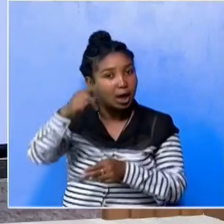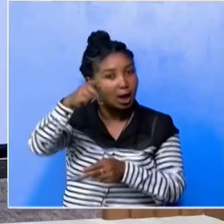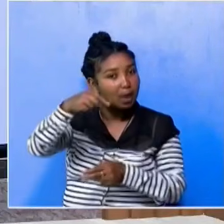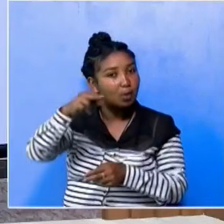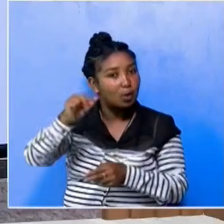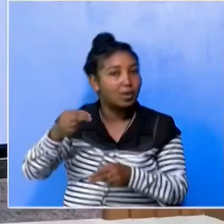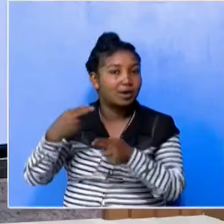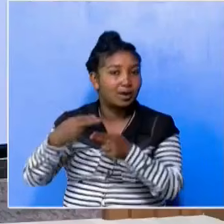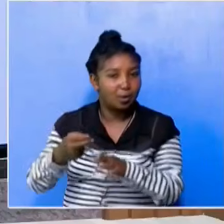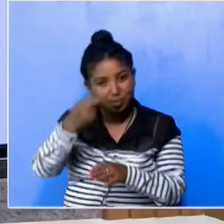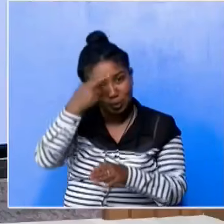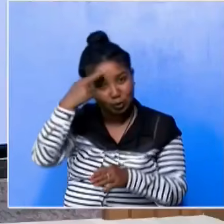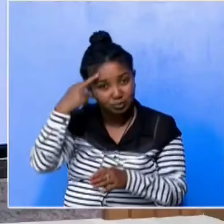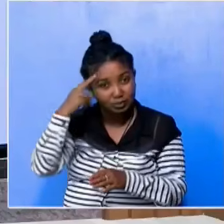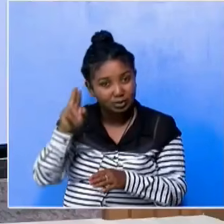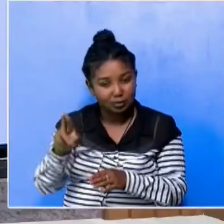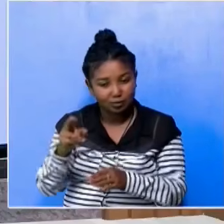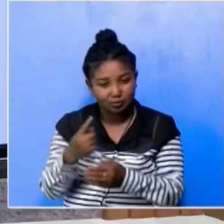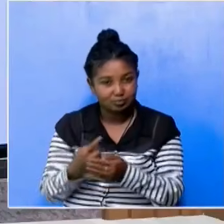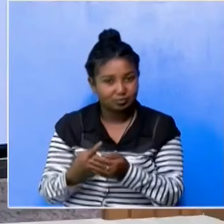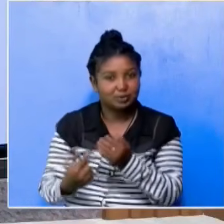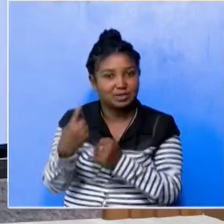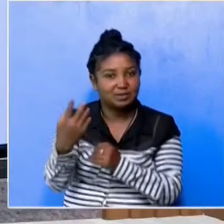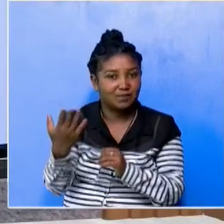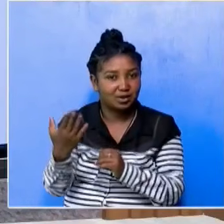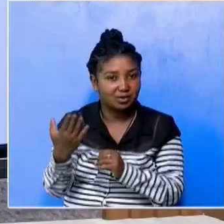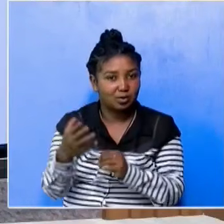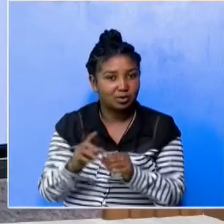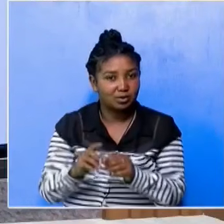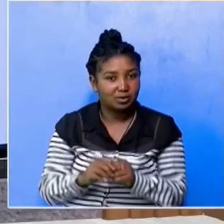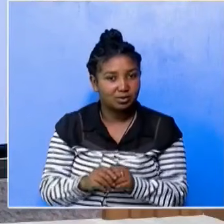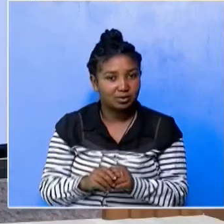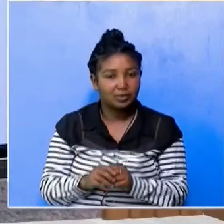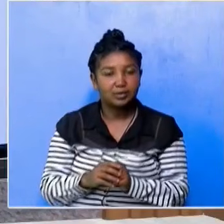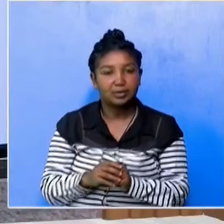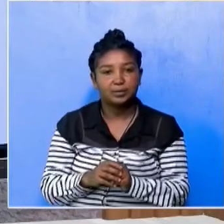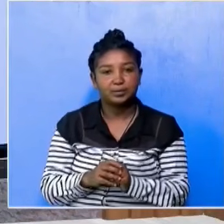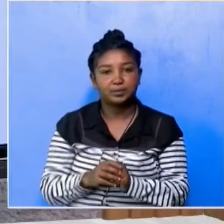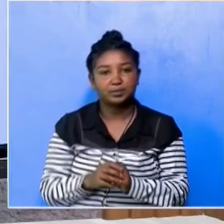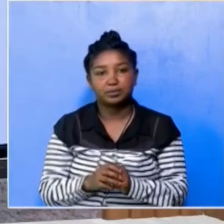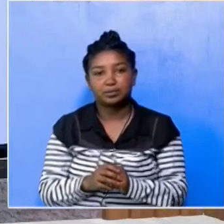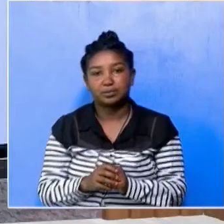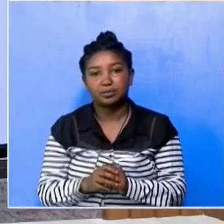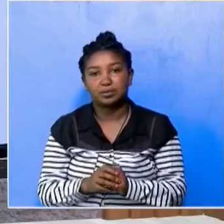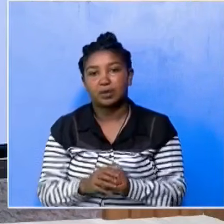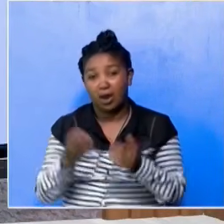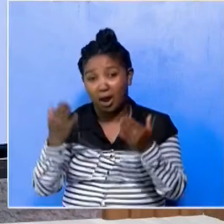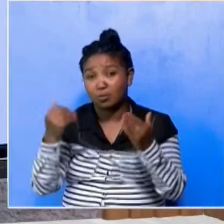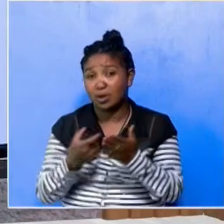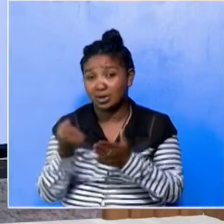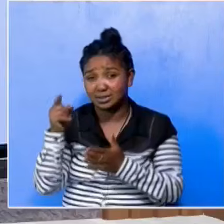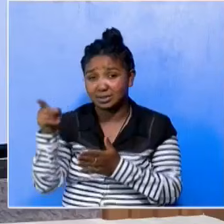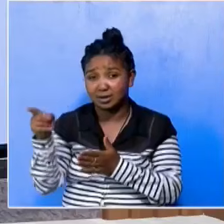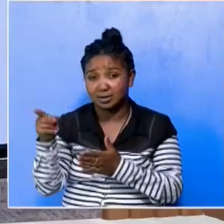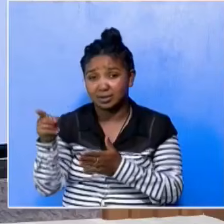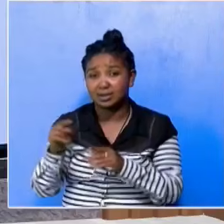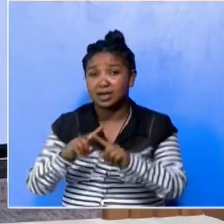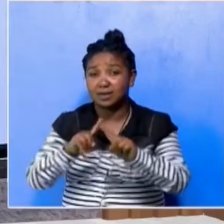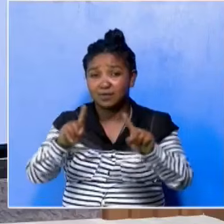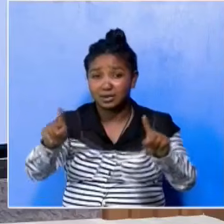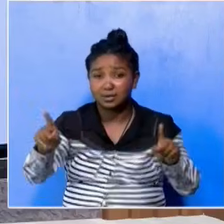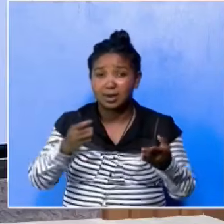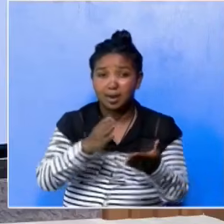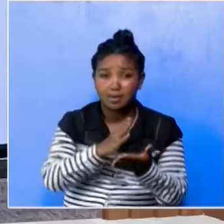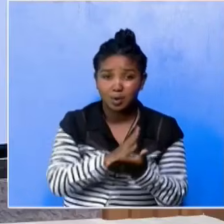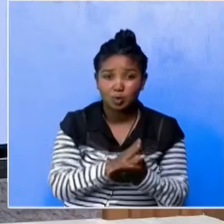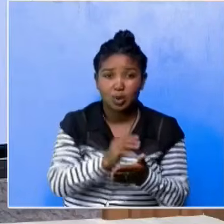proper noun because that is specified. Is it clear? I hope you understand the difference